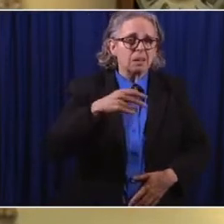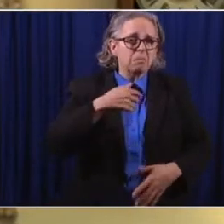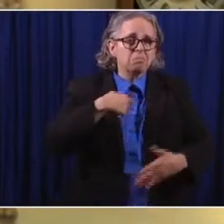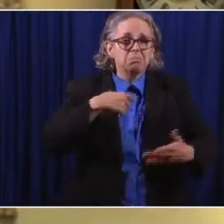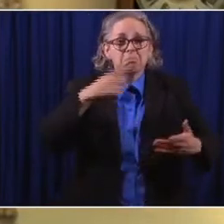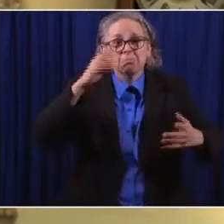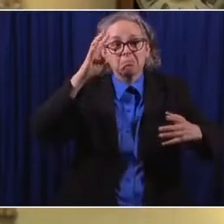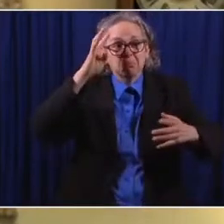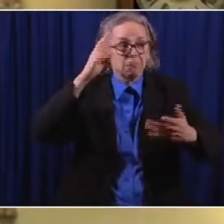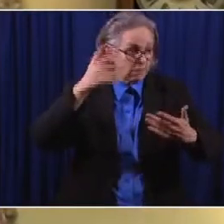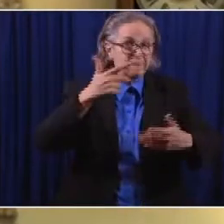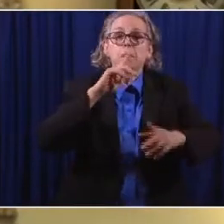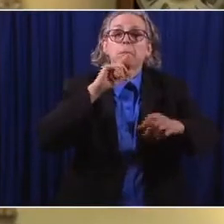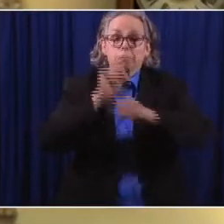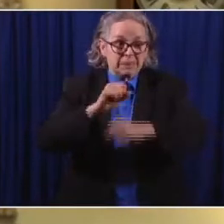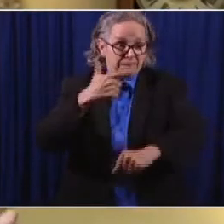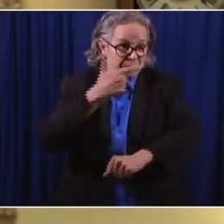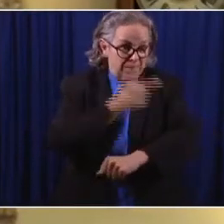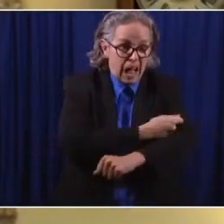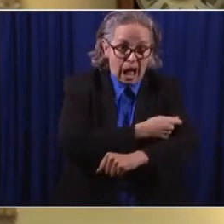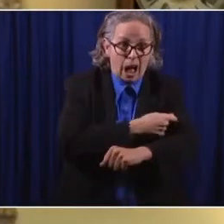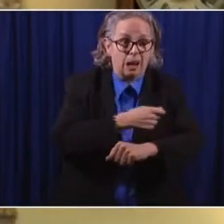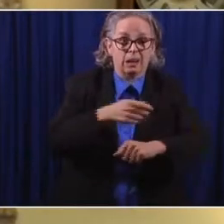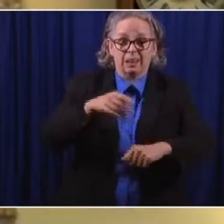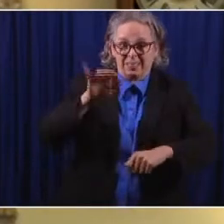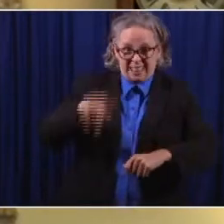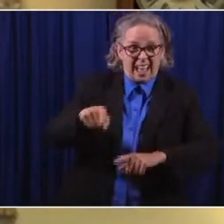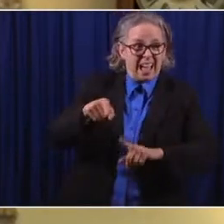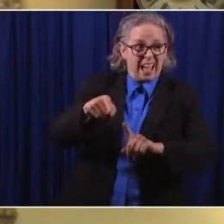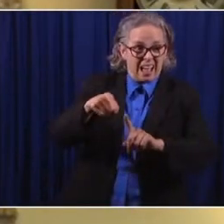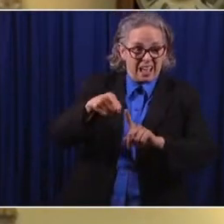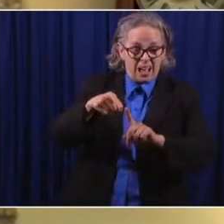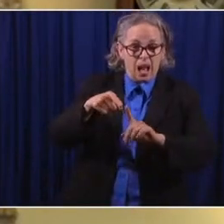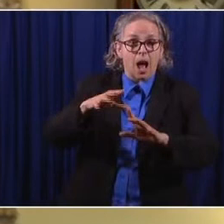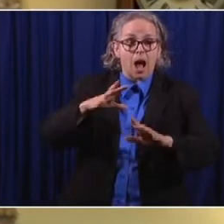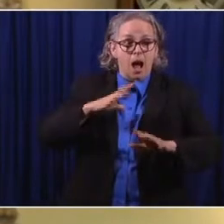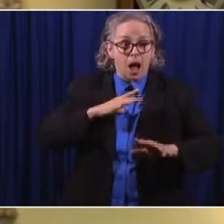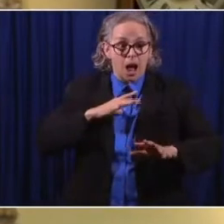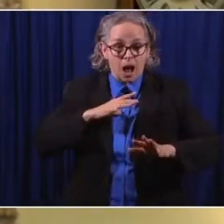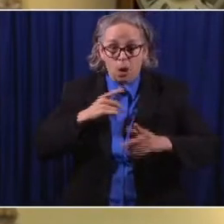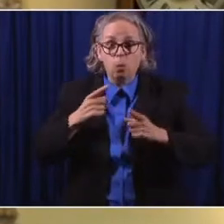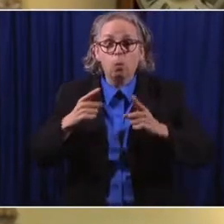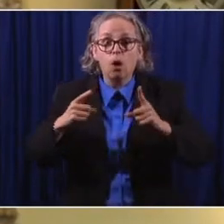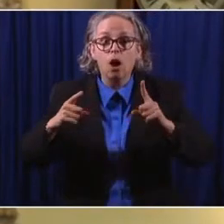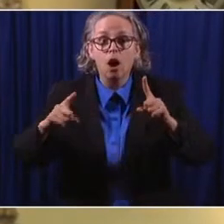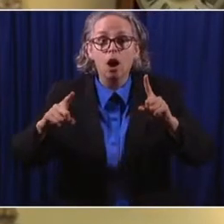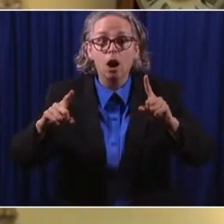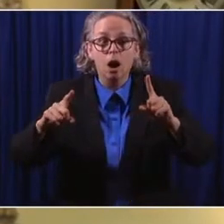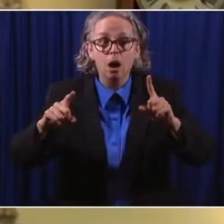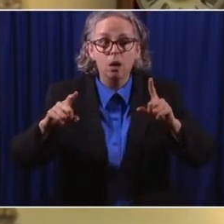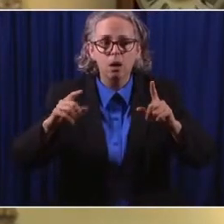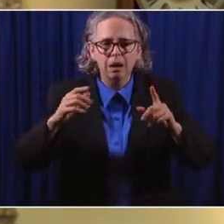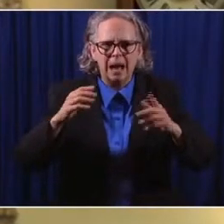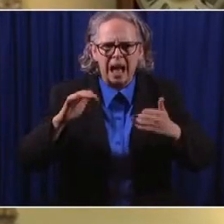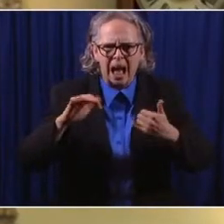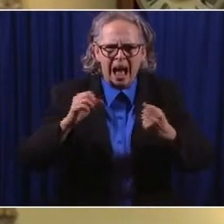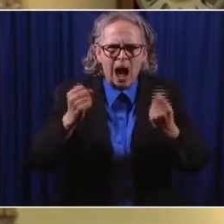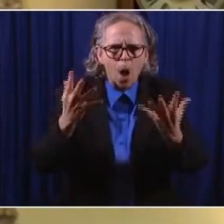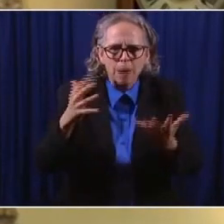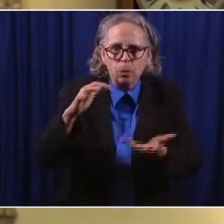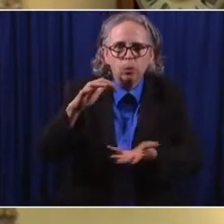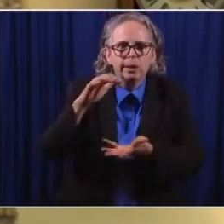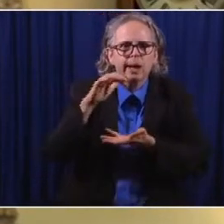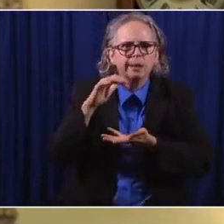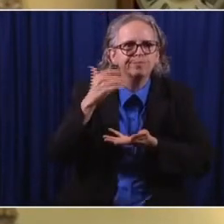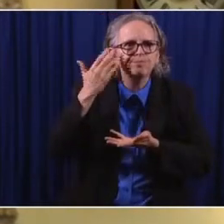you know, we got great reports and all the validation. You know, we don't know how much we'll get. So that could be, you know, my understanding